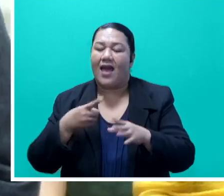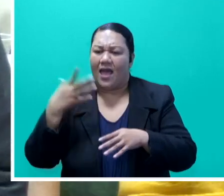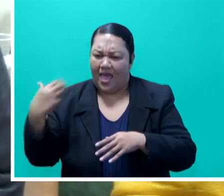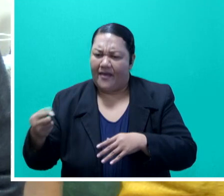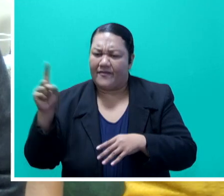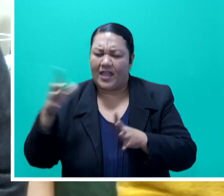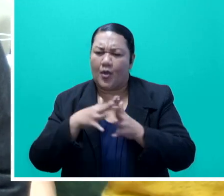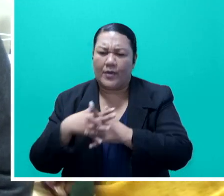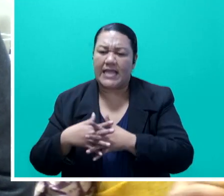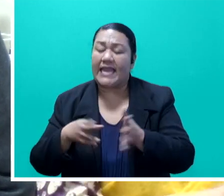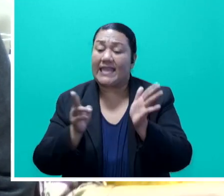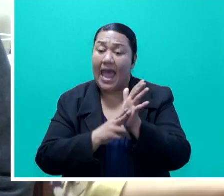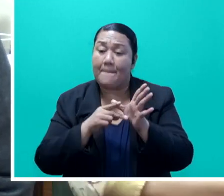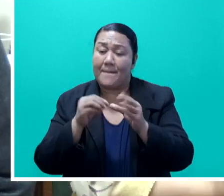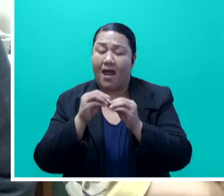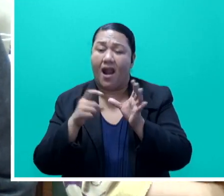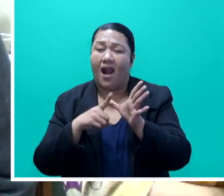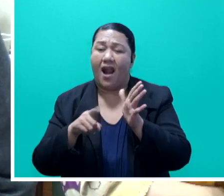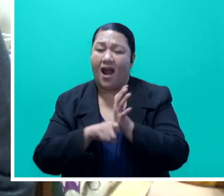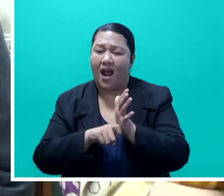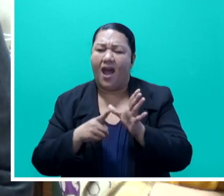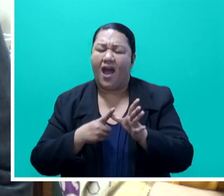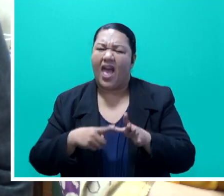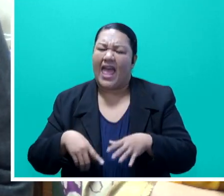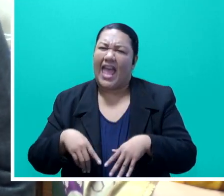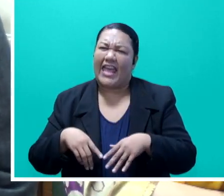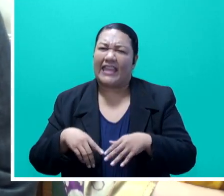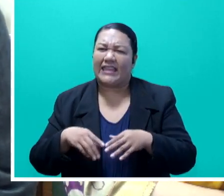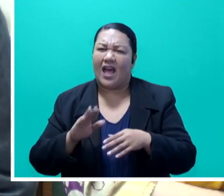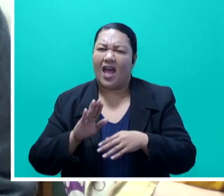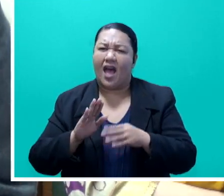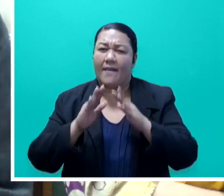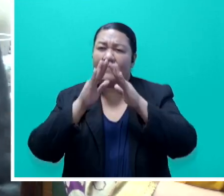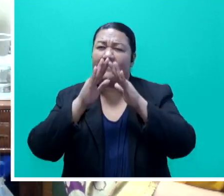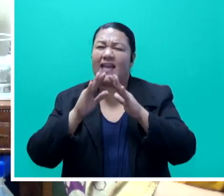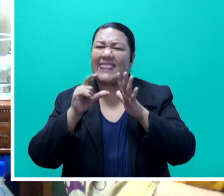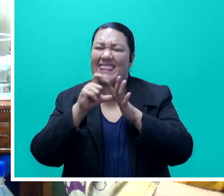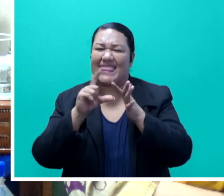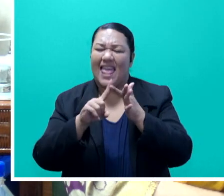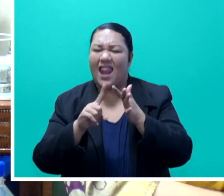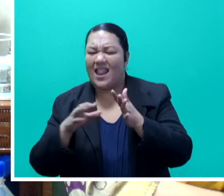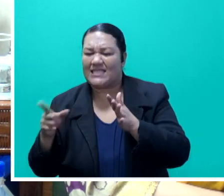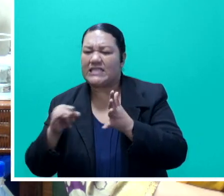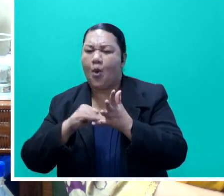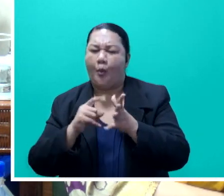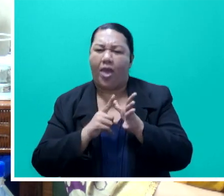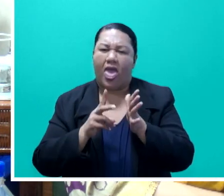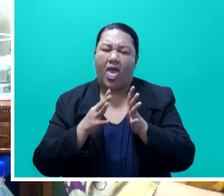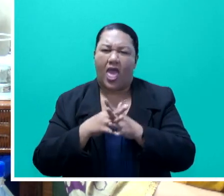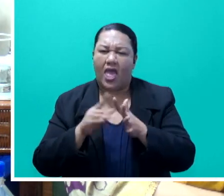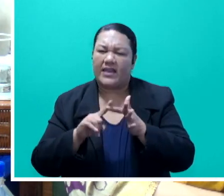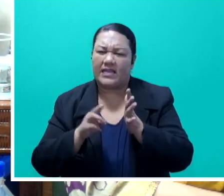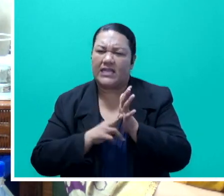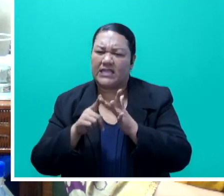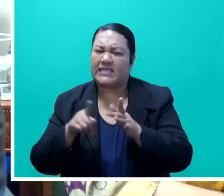the Western Division, and Dalai Saweni, which is also in the Western Division. There's quite a lot of work going on, sir, and of